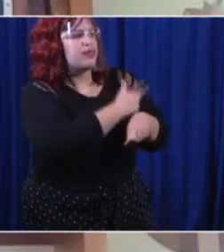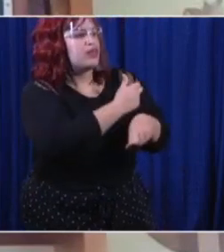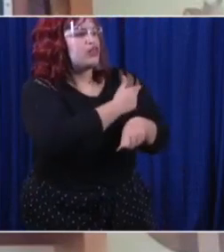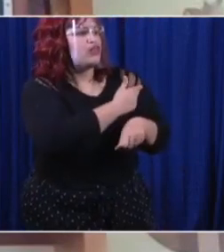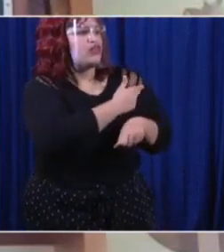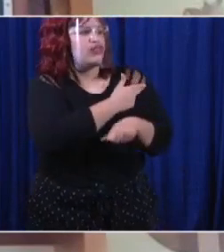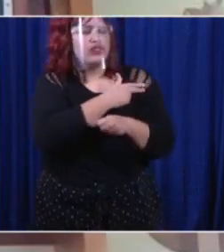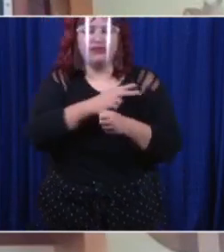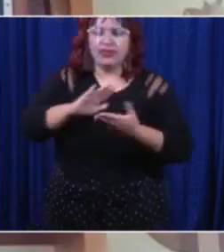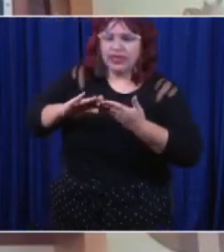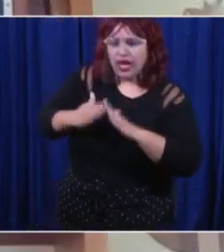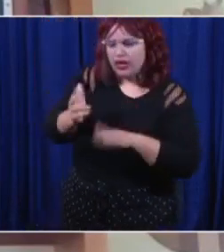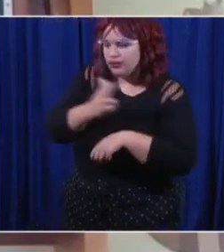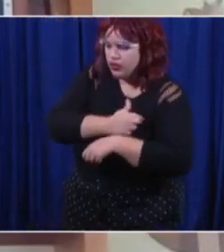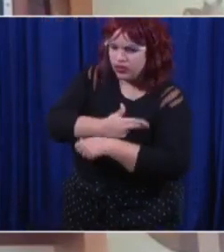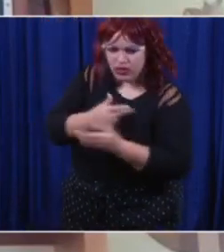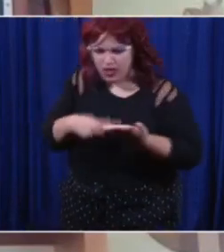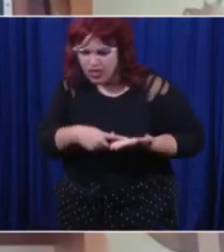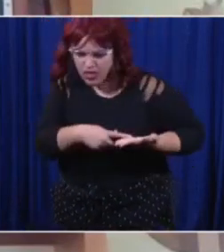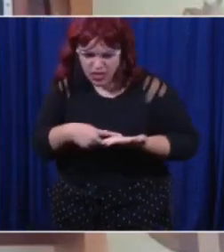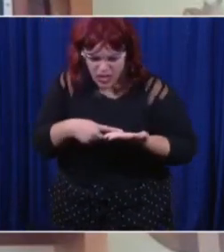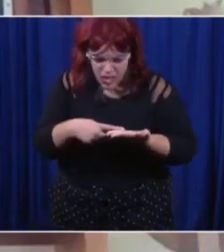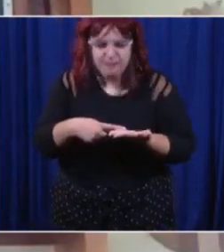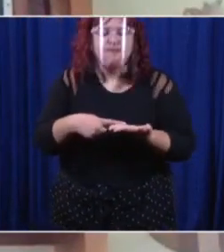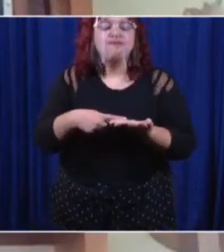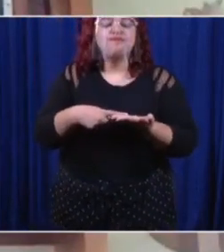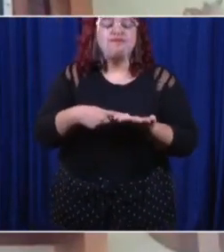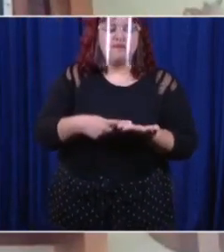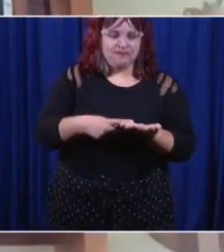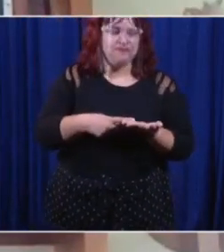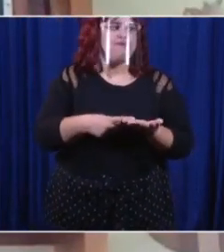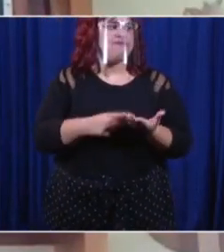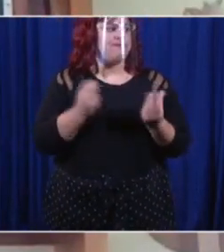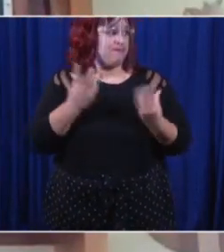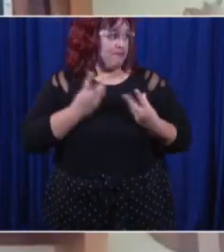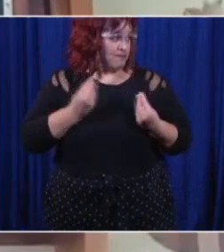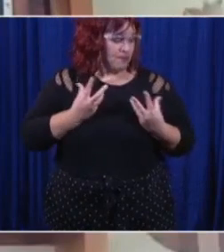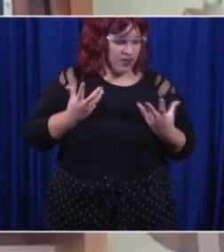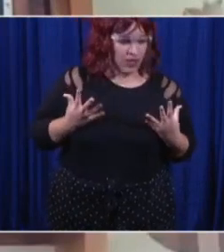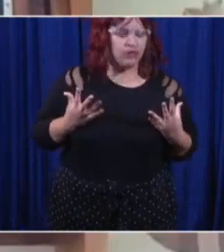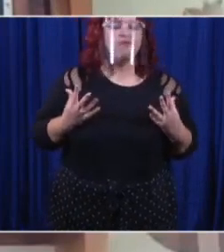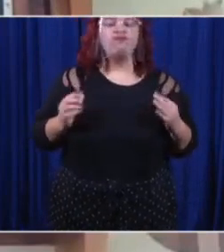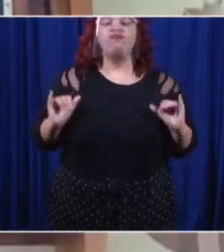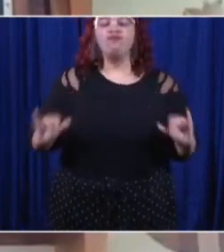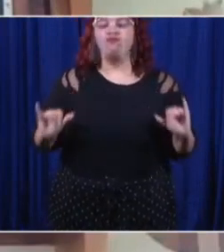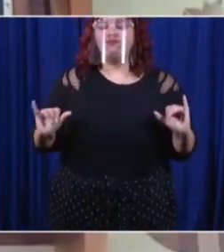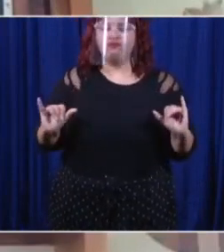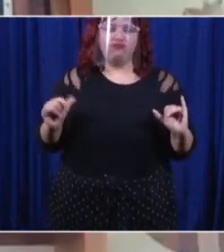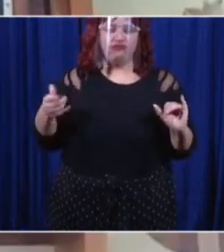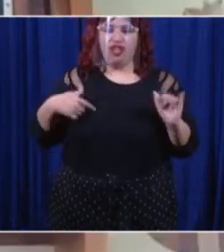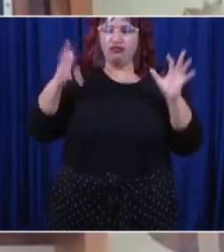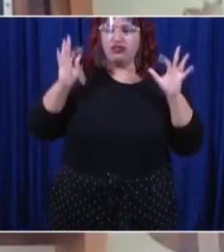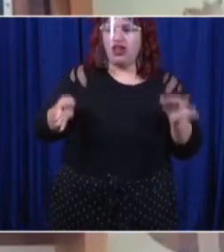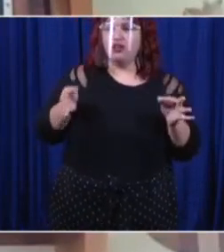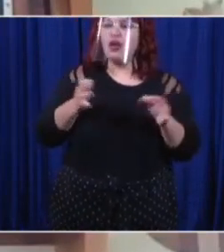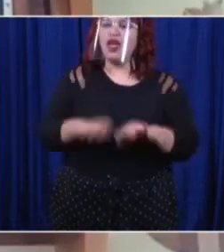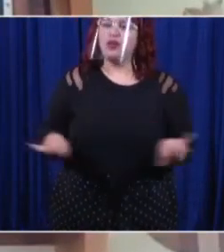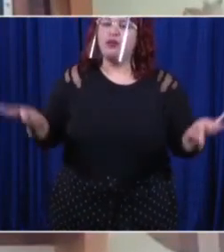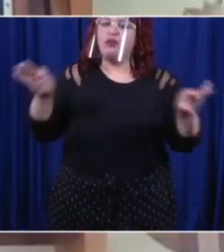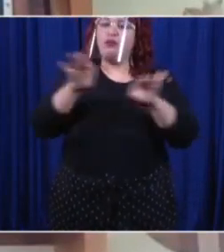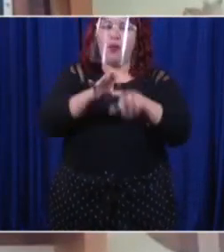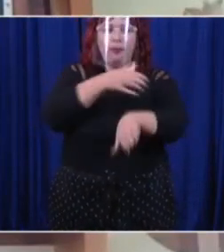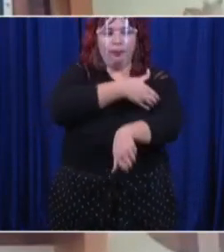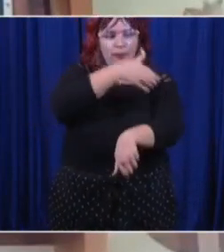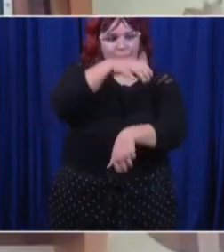what they have been talking to me and telling me this weekend, if they could speak directly to the people of Ohio,